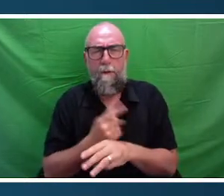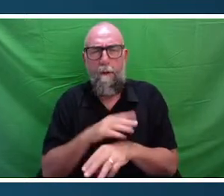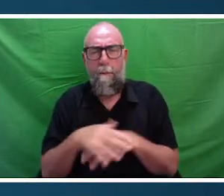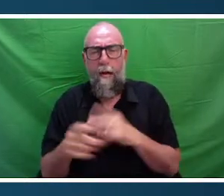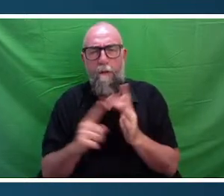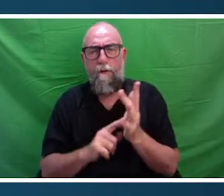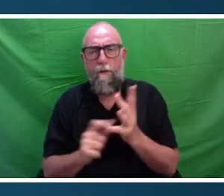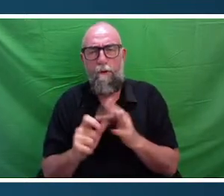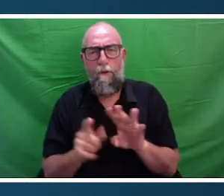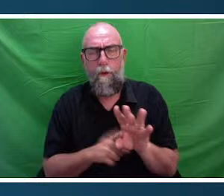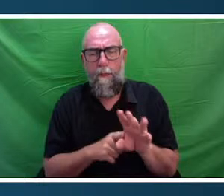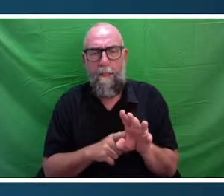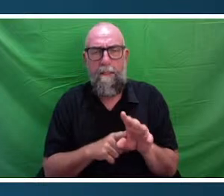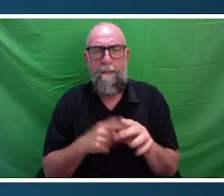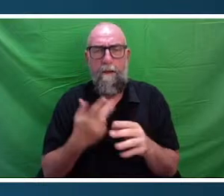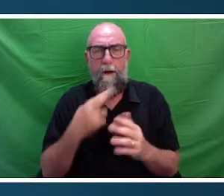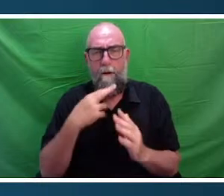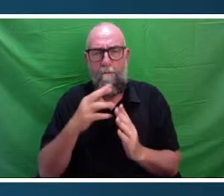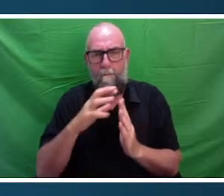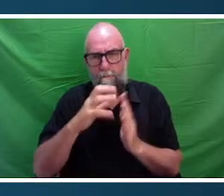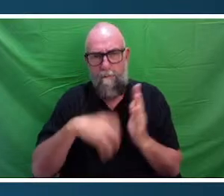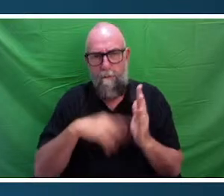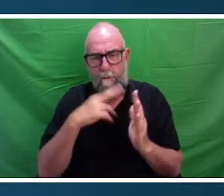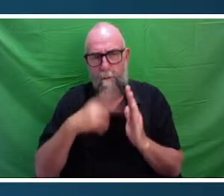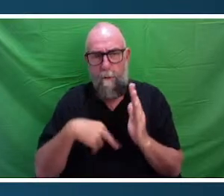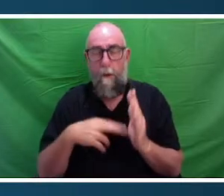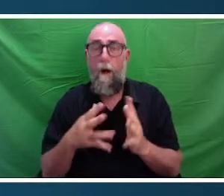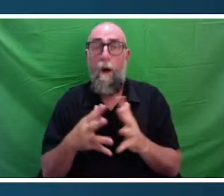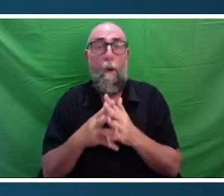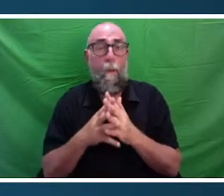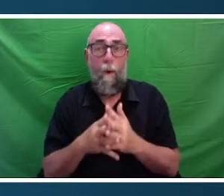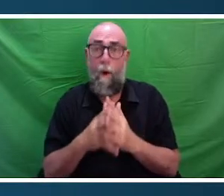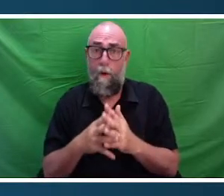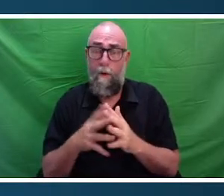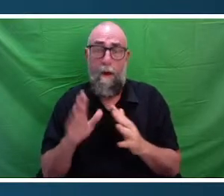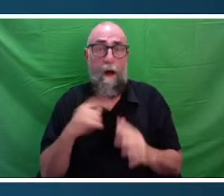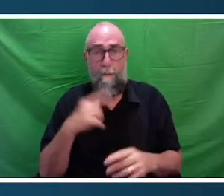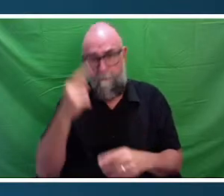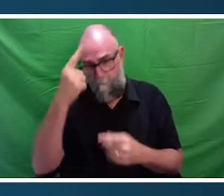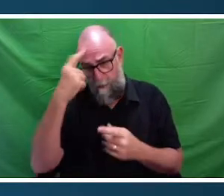Judy and Lindy's report, which is fantastic. I would recommend everyone to read it.